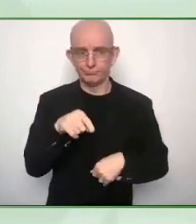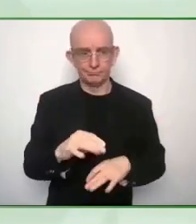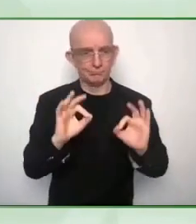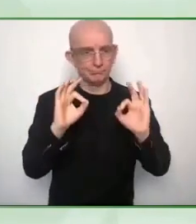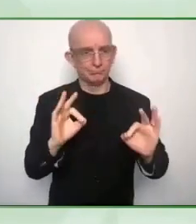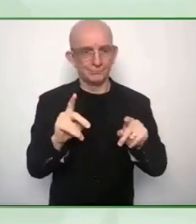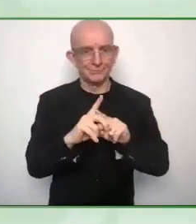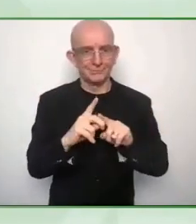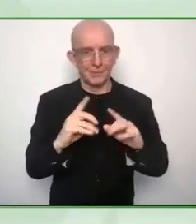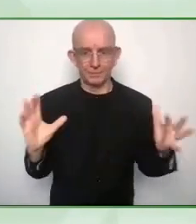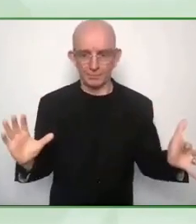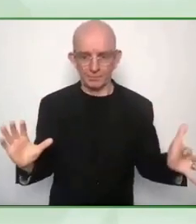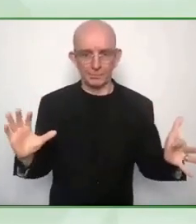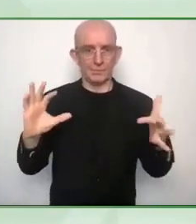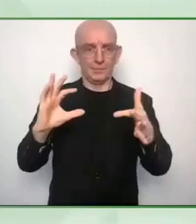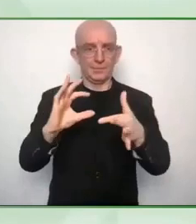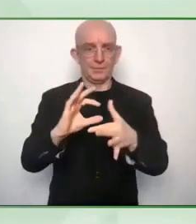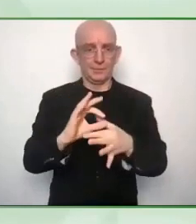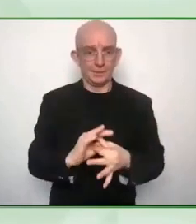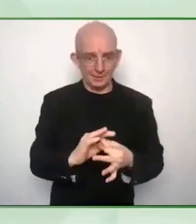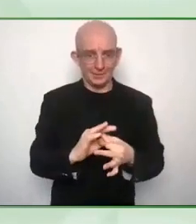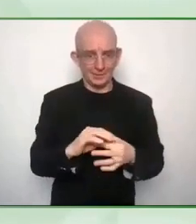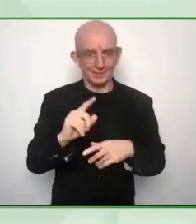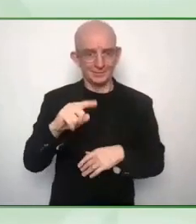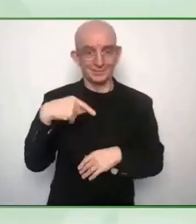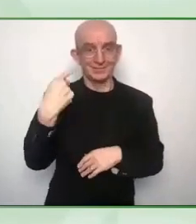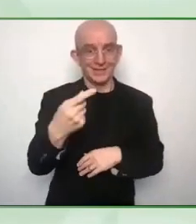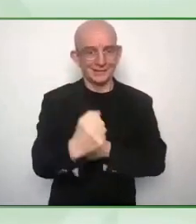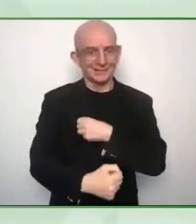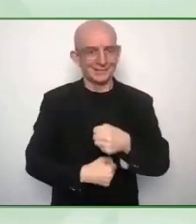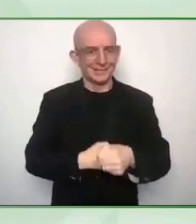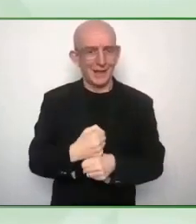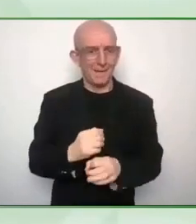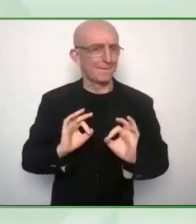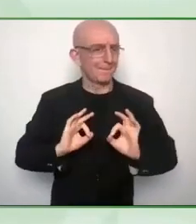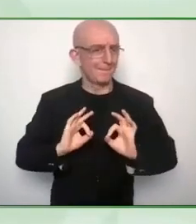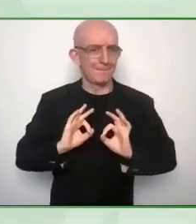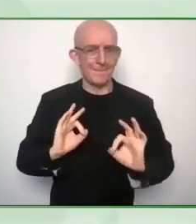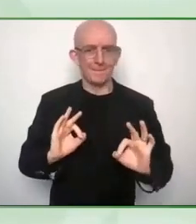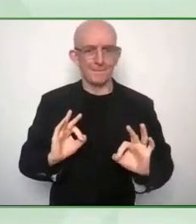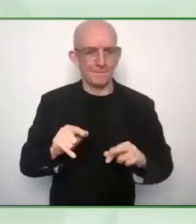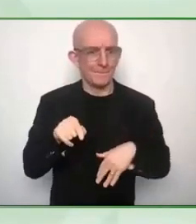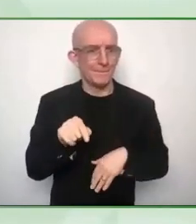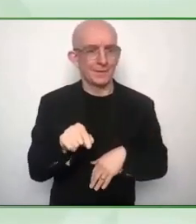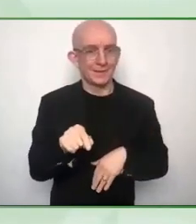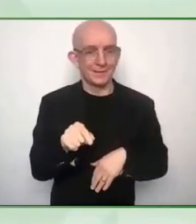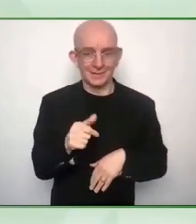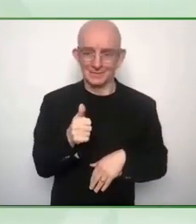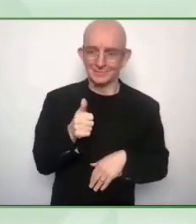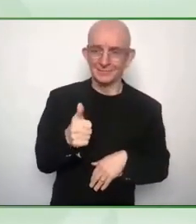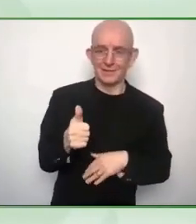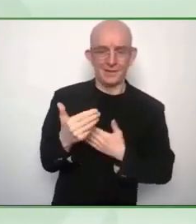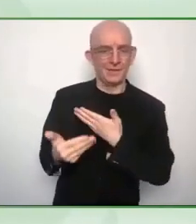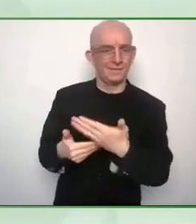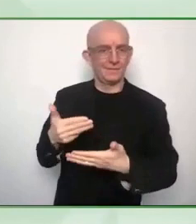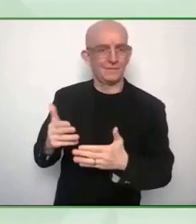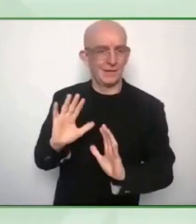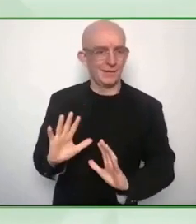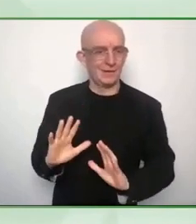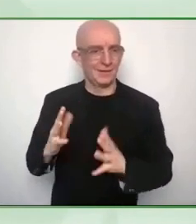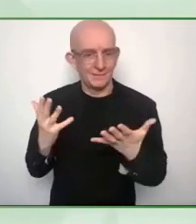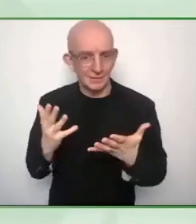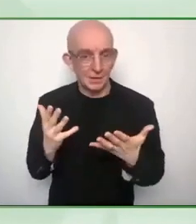transportation, housing, work, education are really pillars